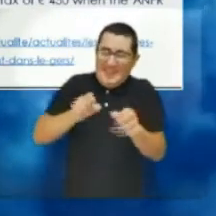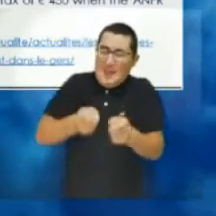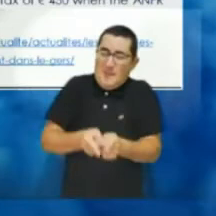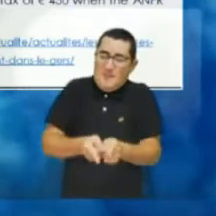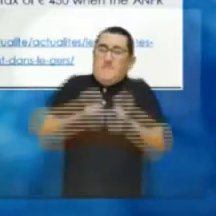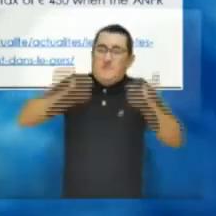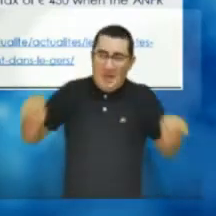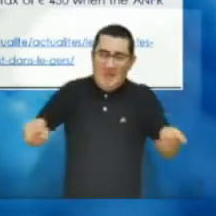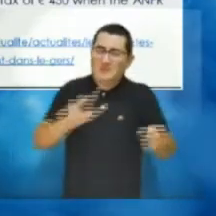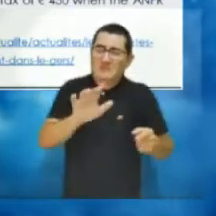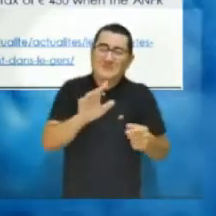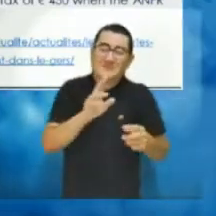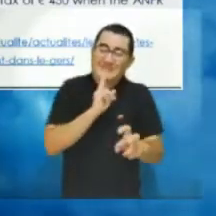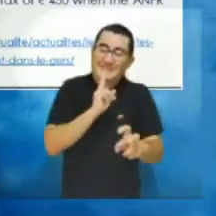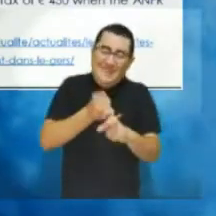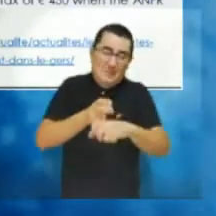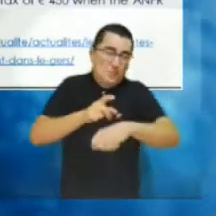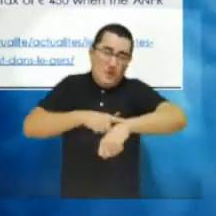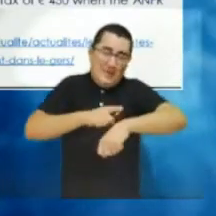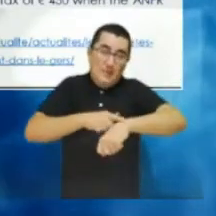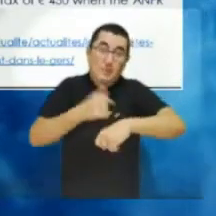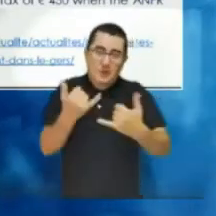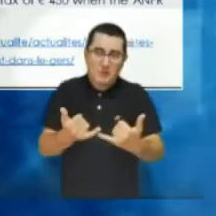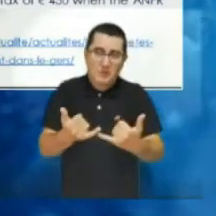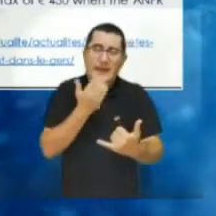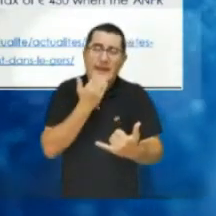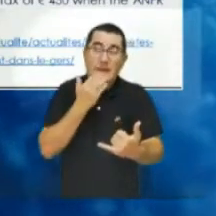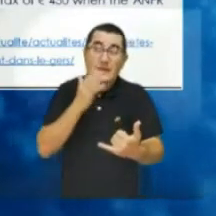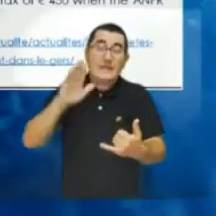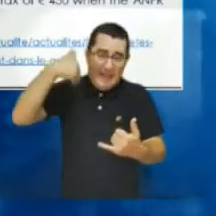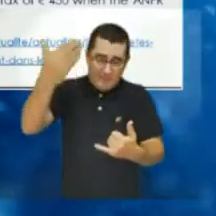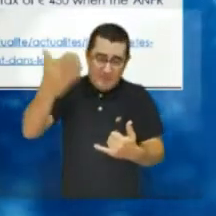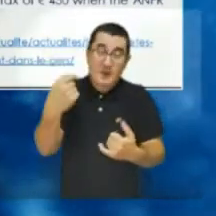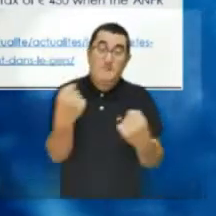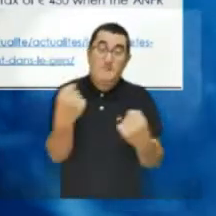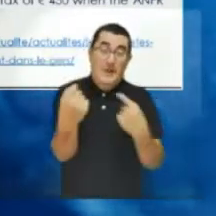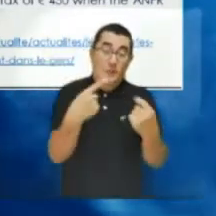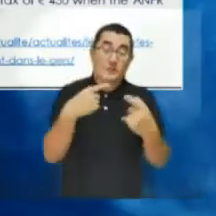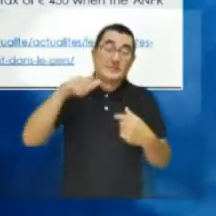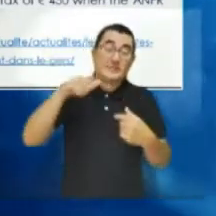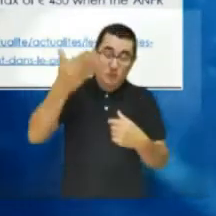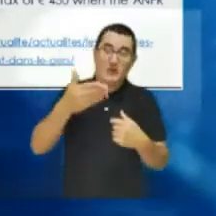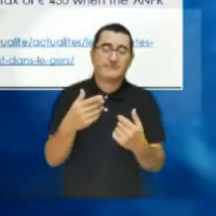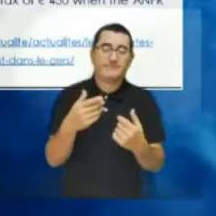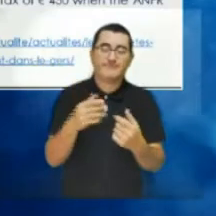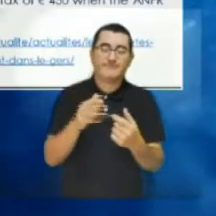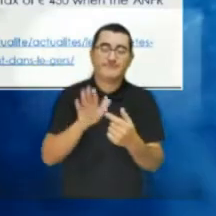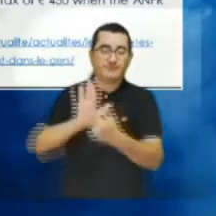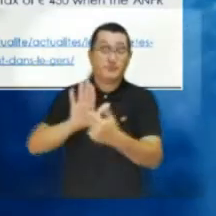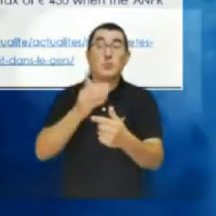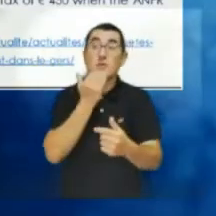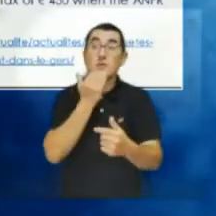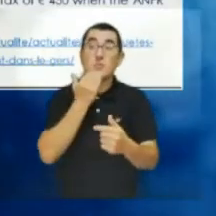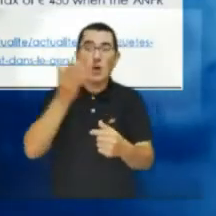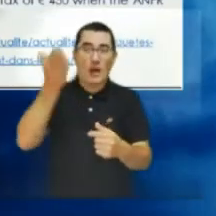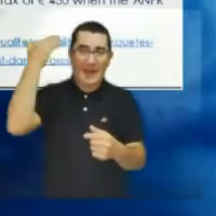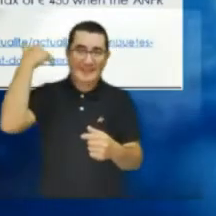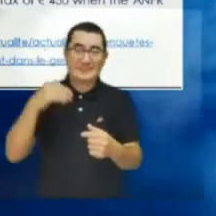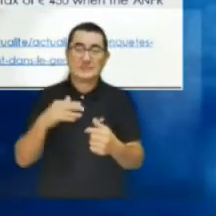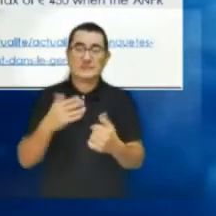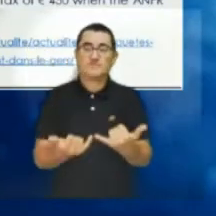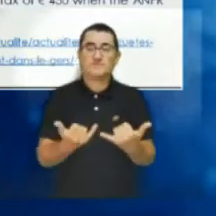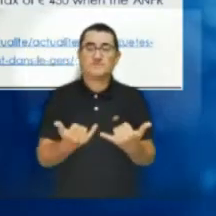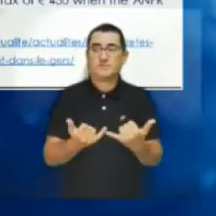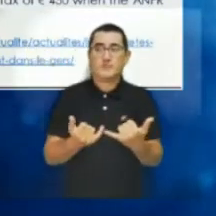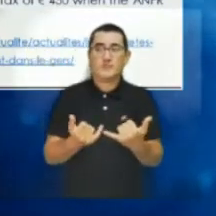you will have. First, one big case we have is repeaters that people use for repeating mobile signals without the